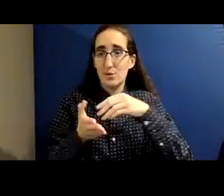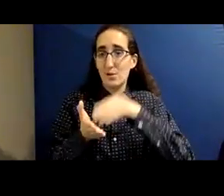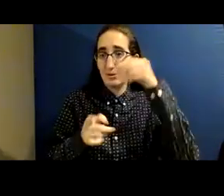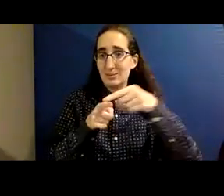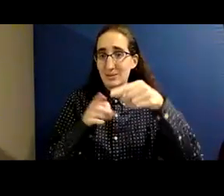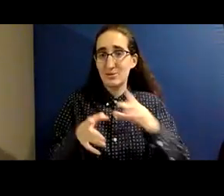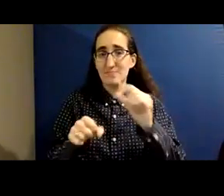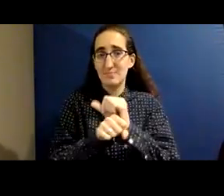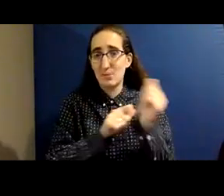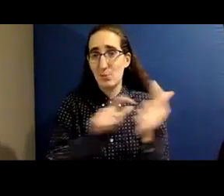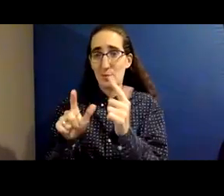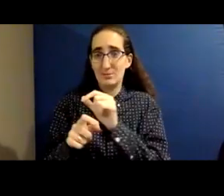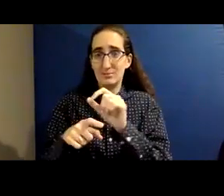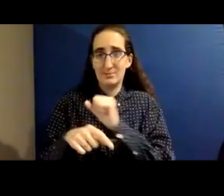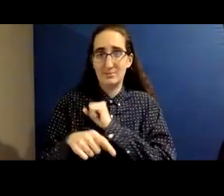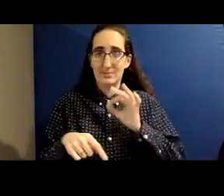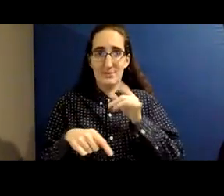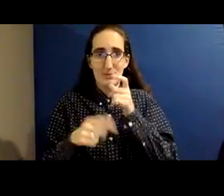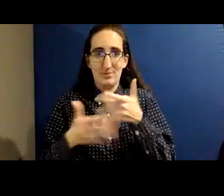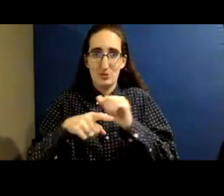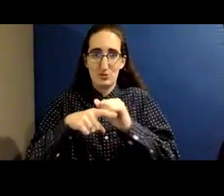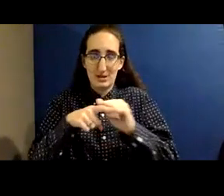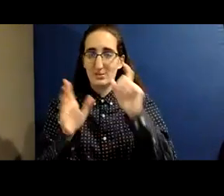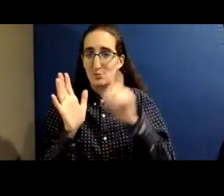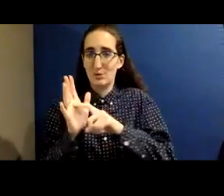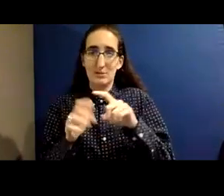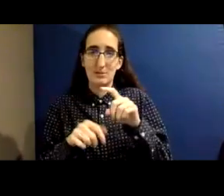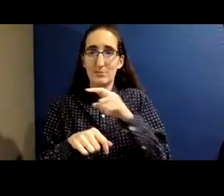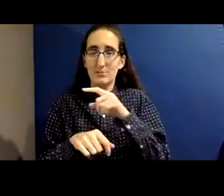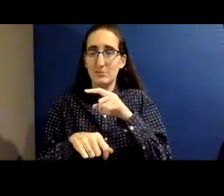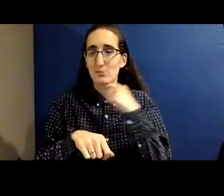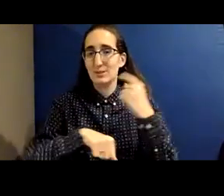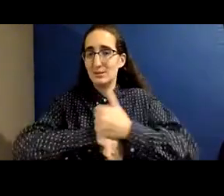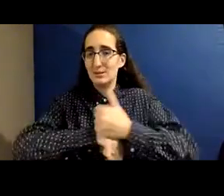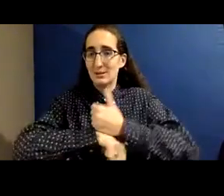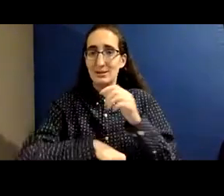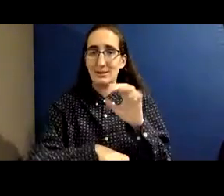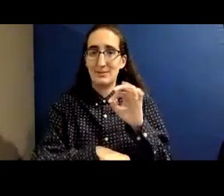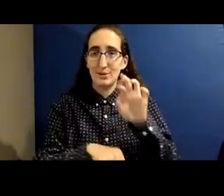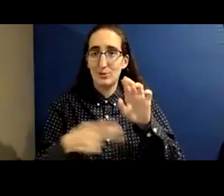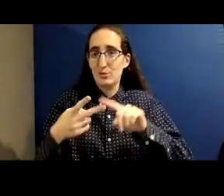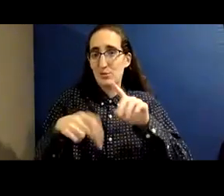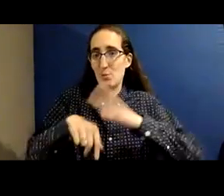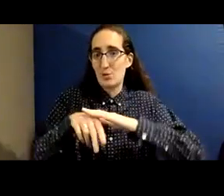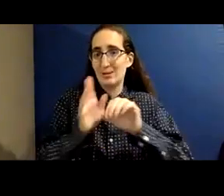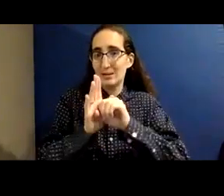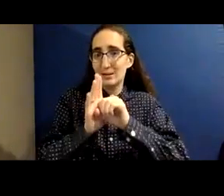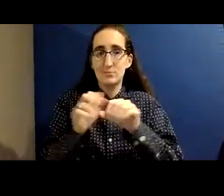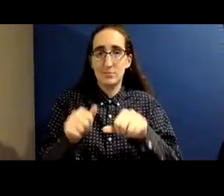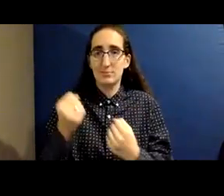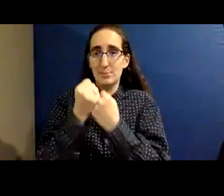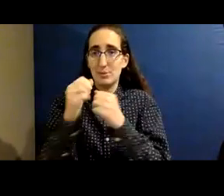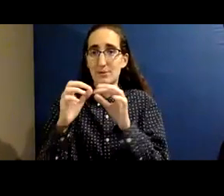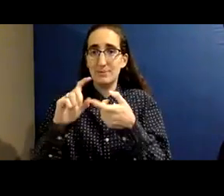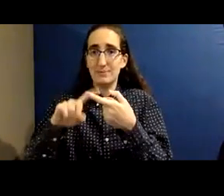are trained to recognize the risk factors and warning signs and support youth and families. In particular, our mental health